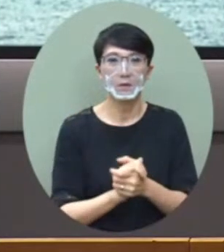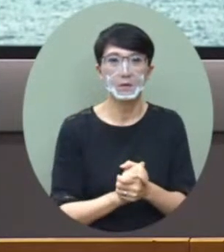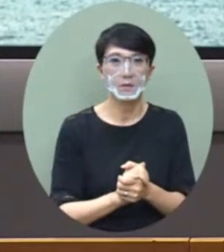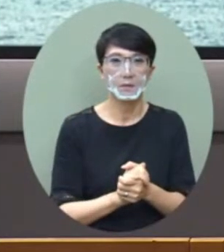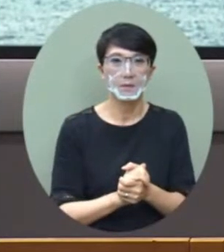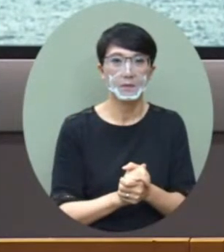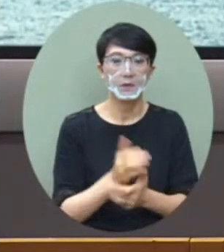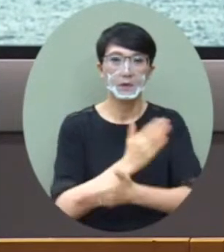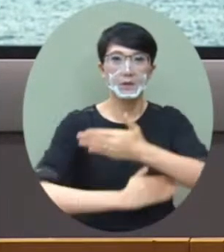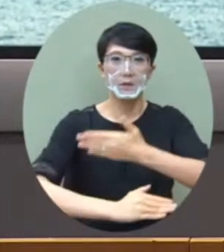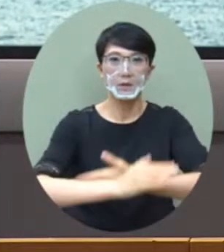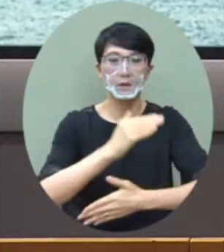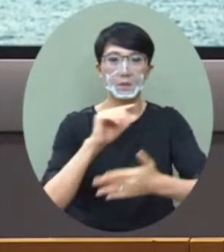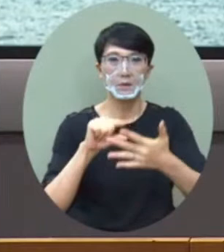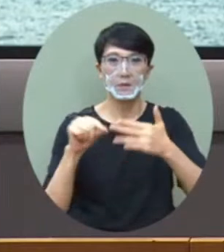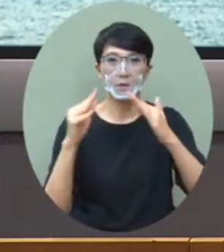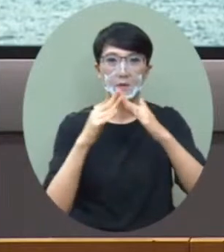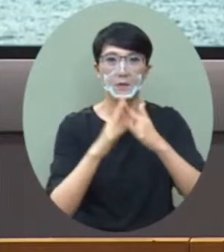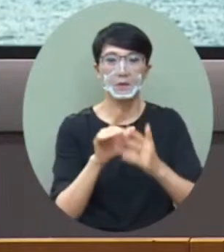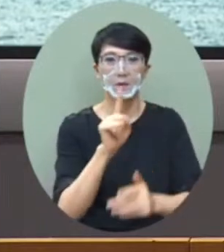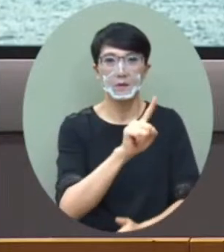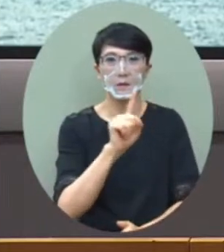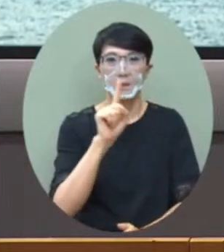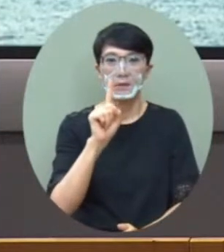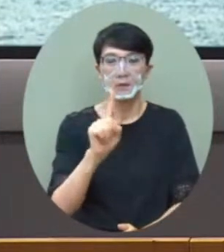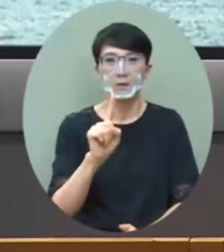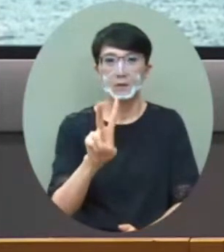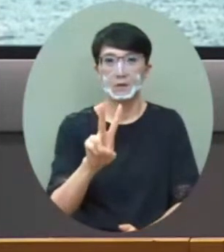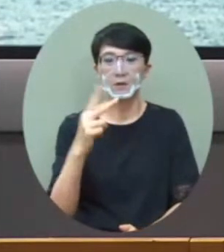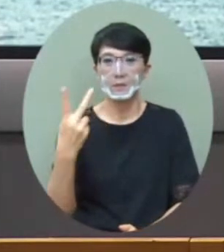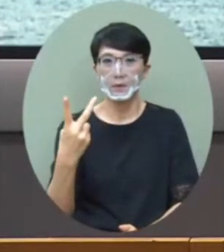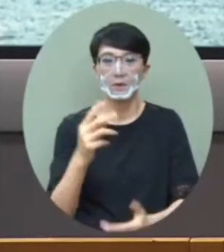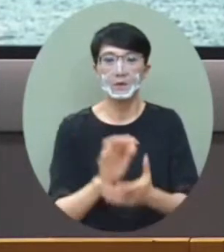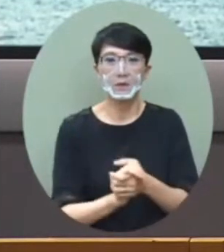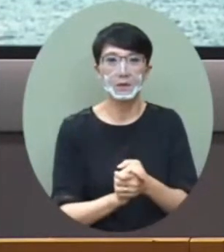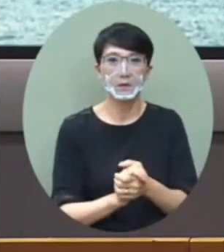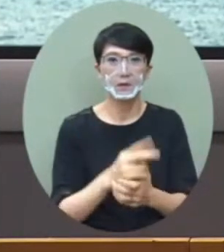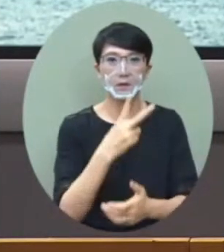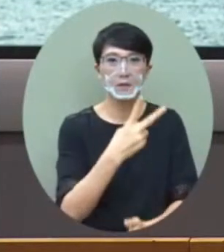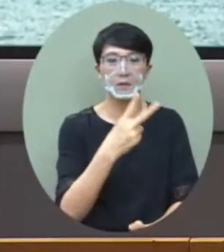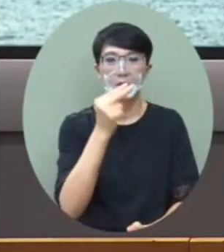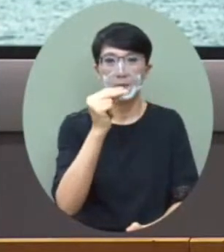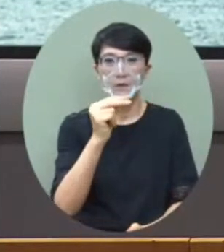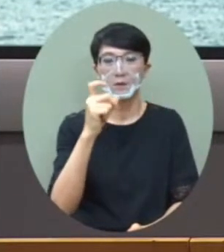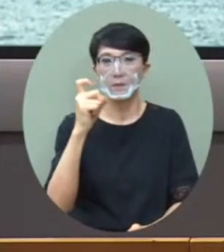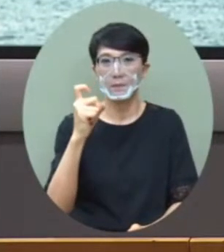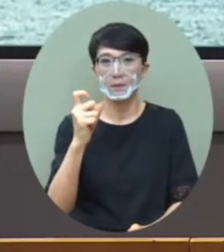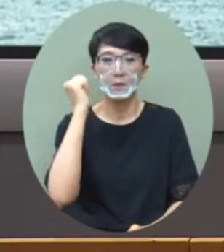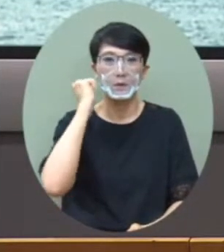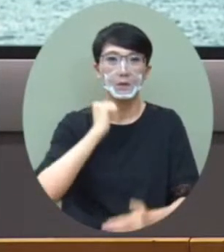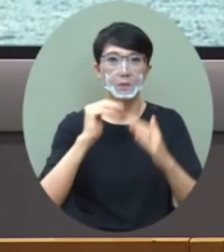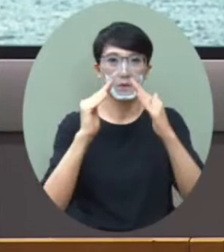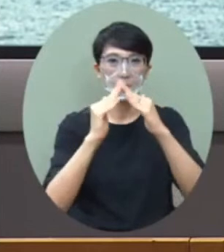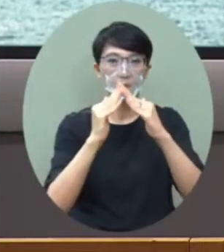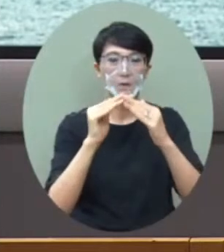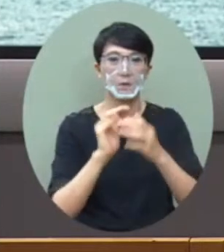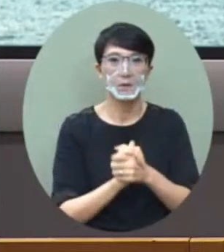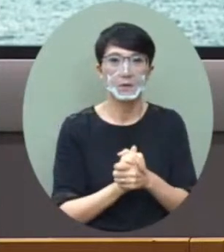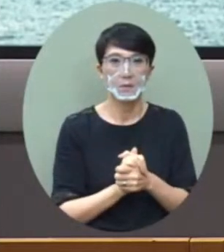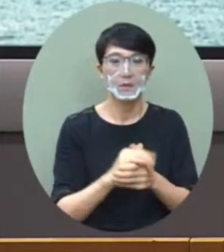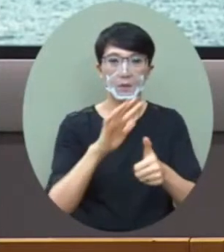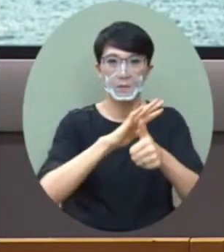there was a total of 122 residential camps for the disabled